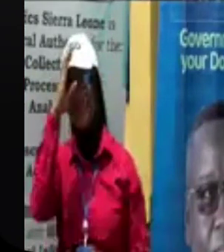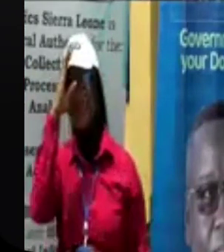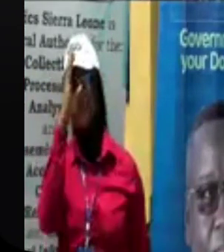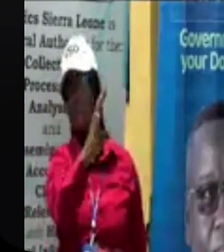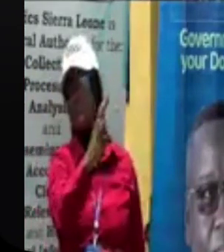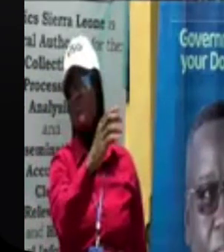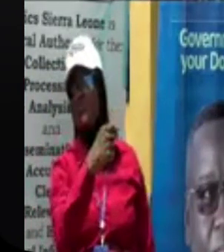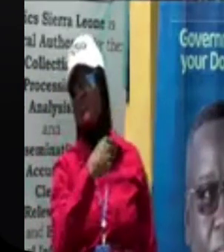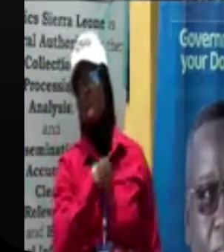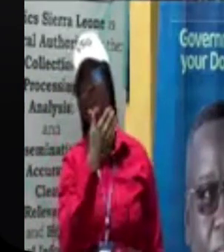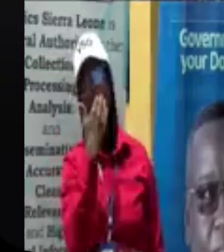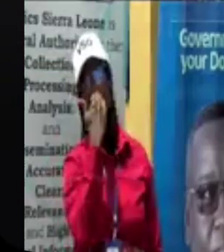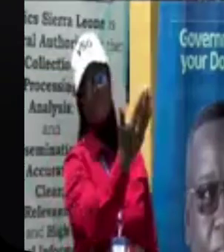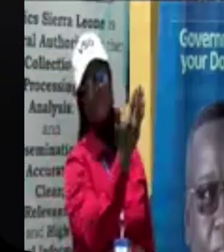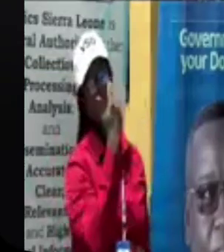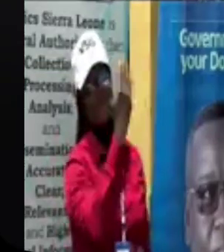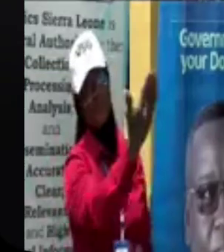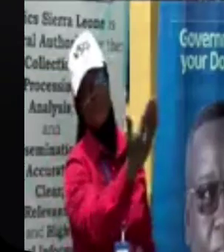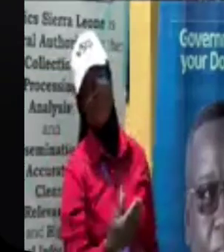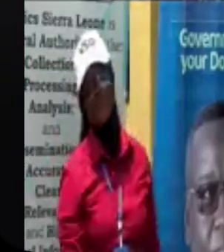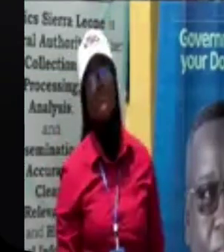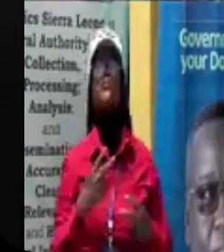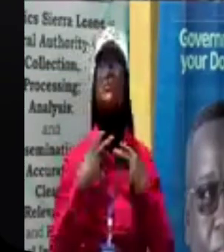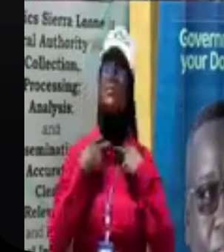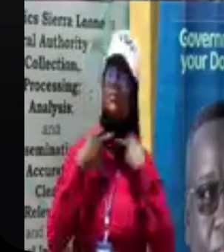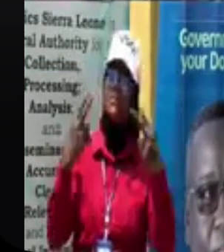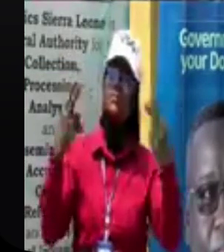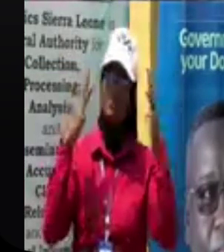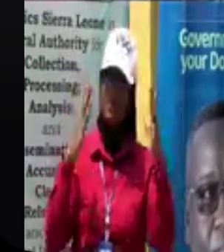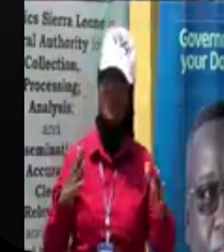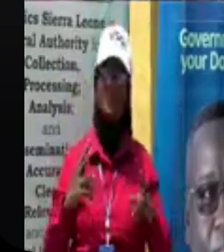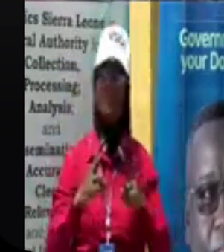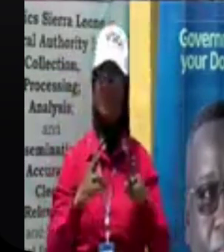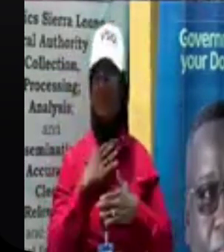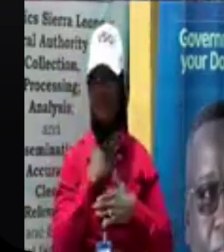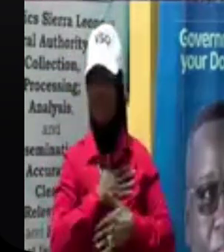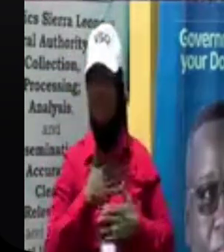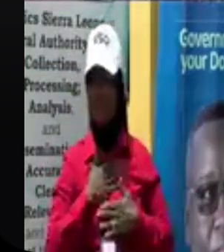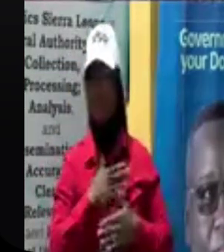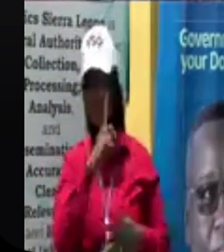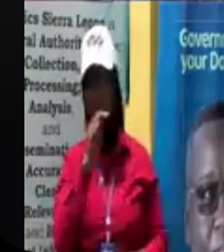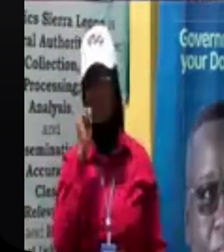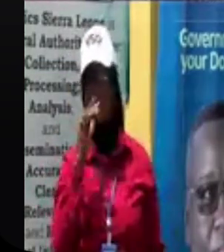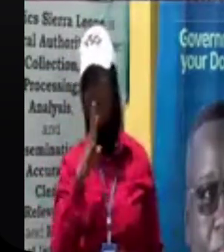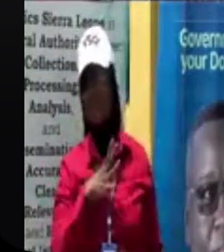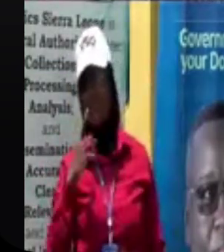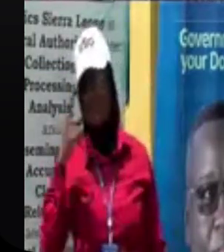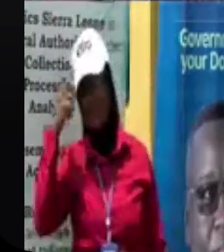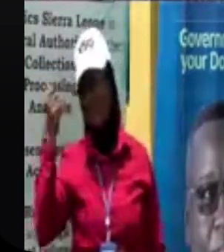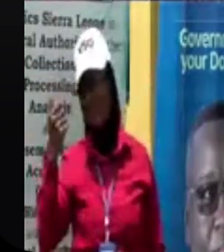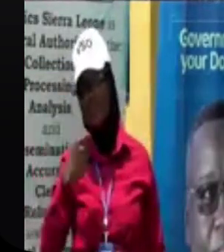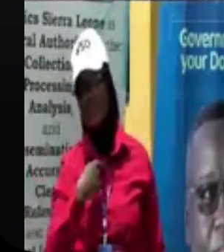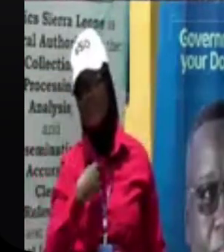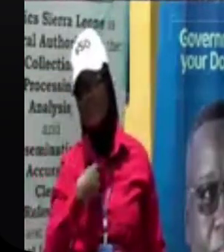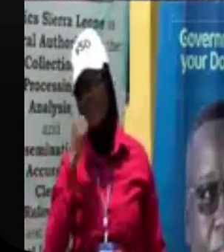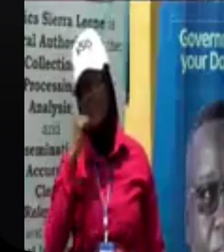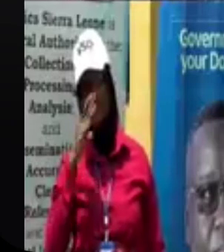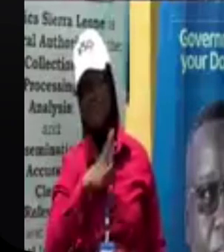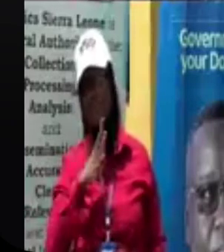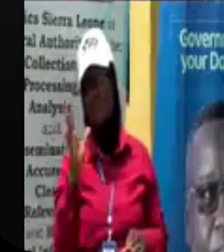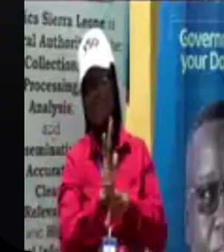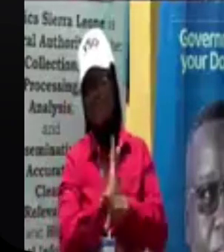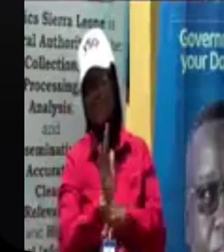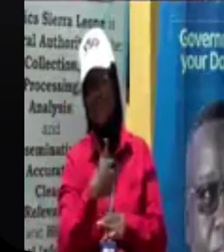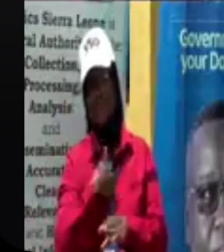Yes, ma'am. I want to tell you that thank you. The speaker then I so appreciate the woman because we now woman business